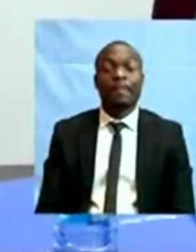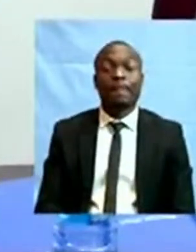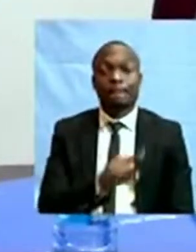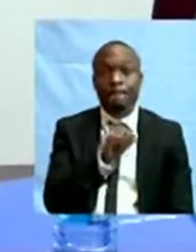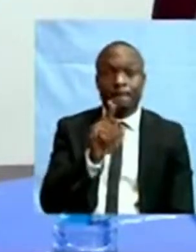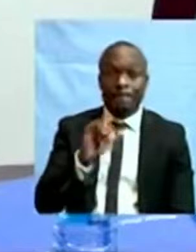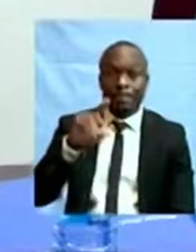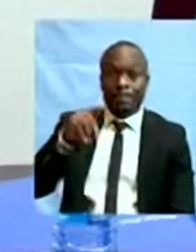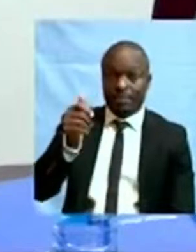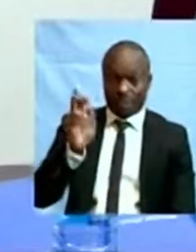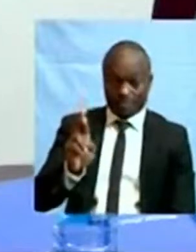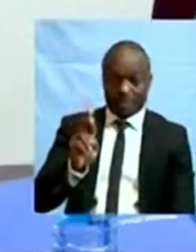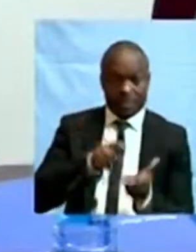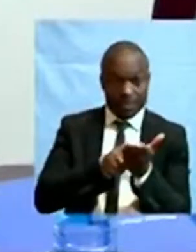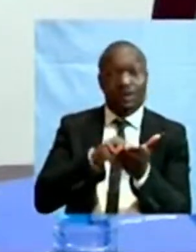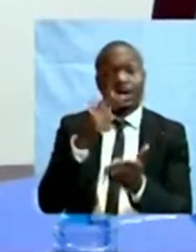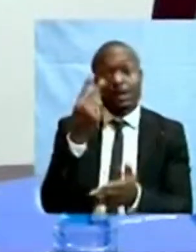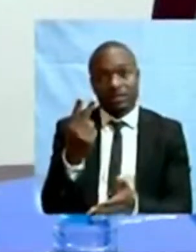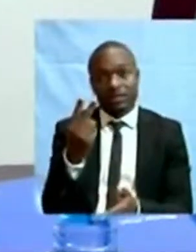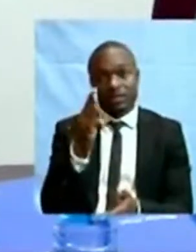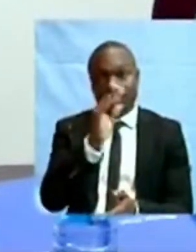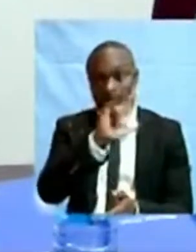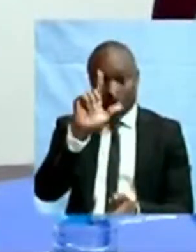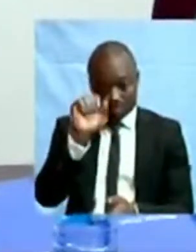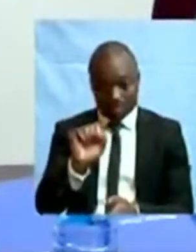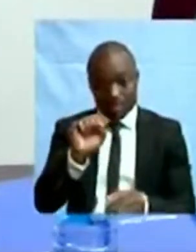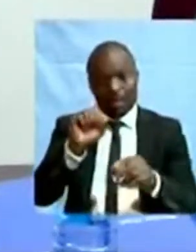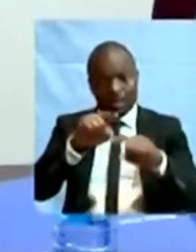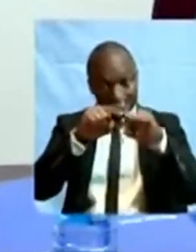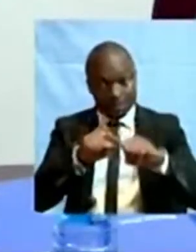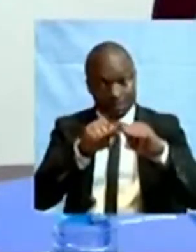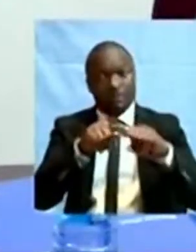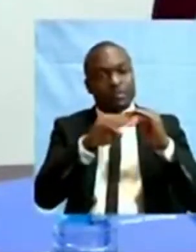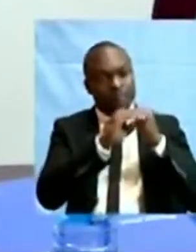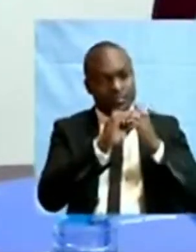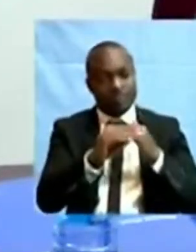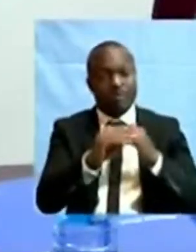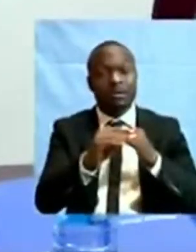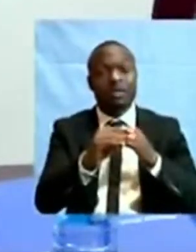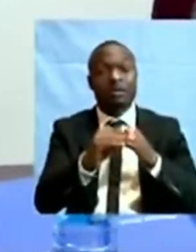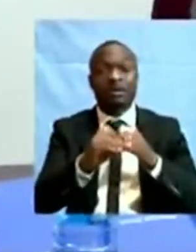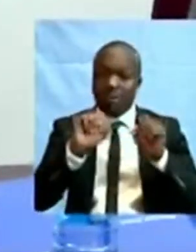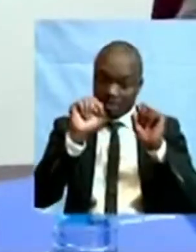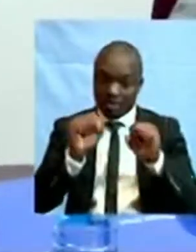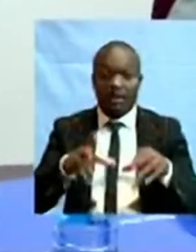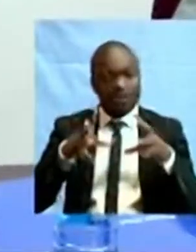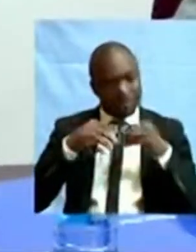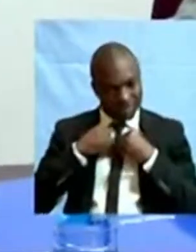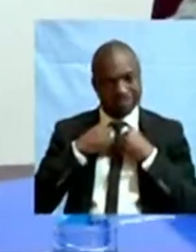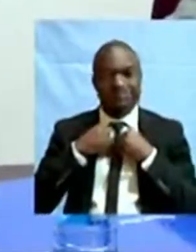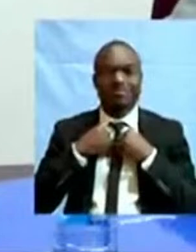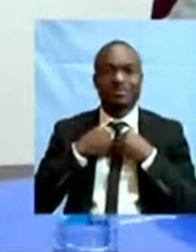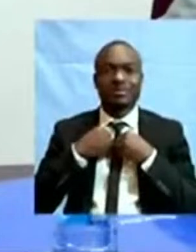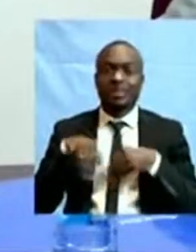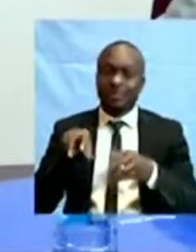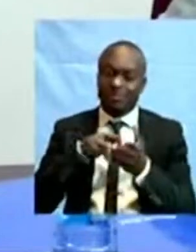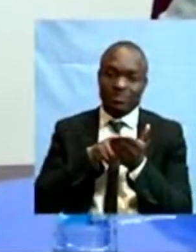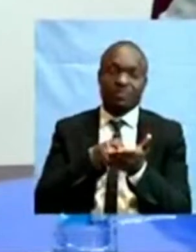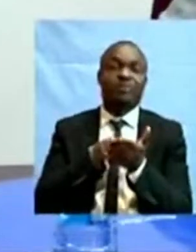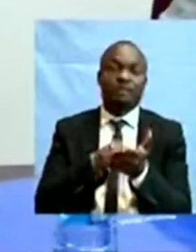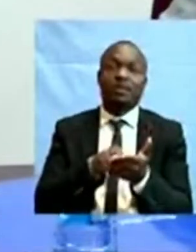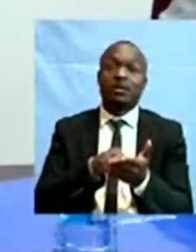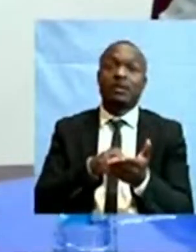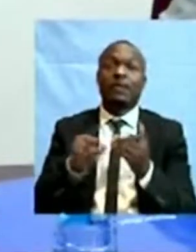ZIPA's recommendation that the 2 bills, depending on the stage where they are, that they are signed and adopted accordingly, as they represent